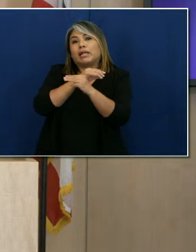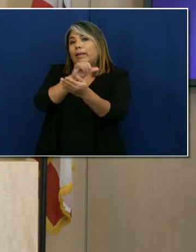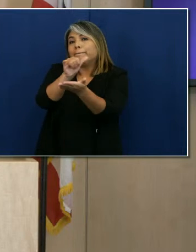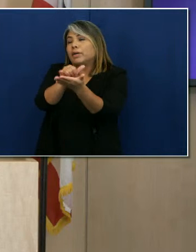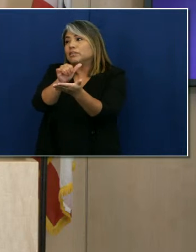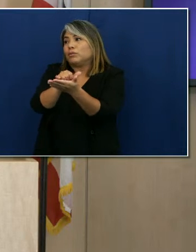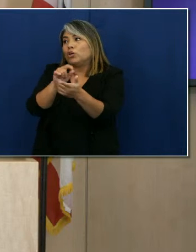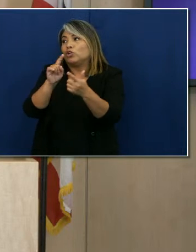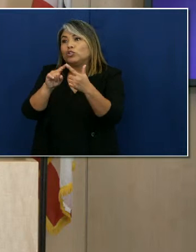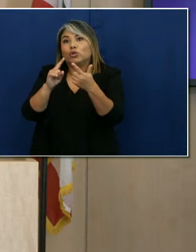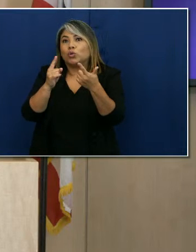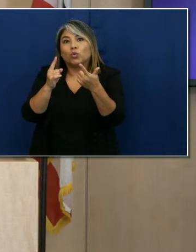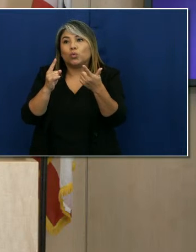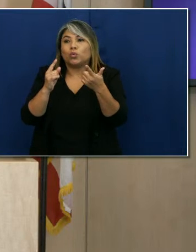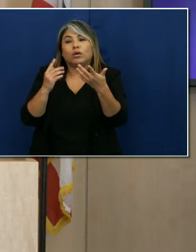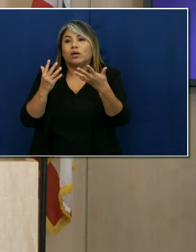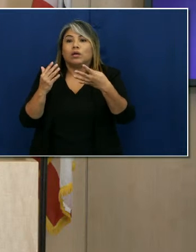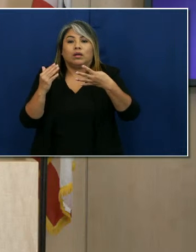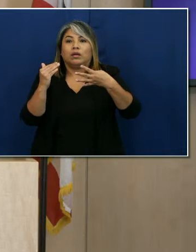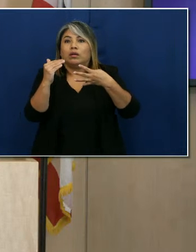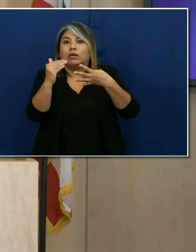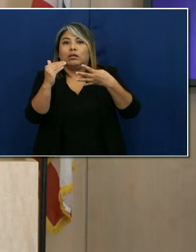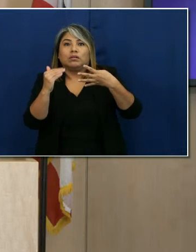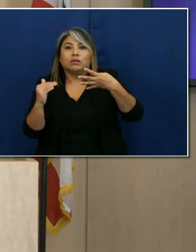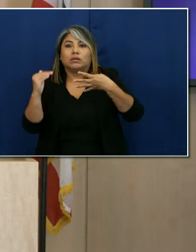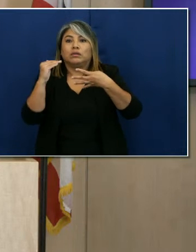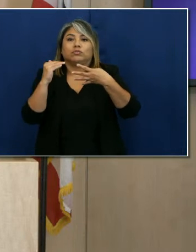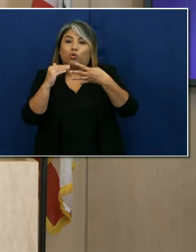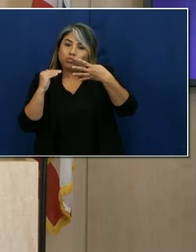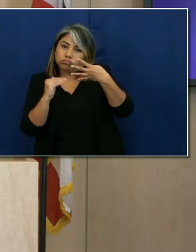impossible to advance to the least restrictive tier.